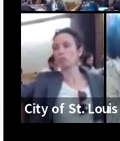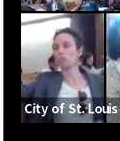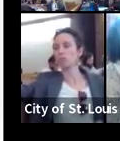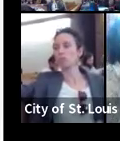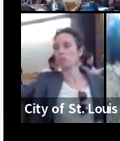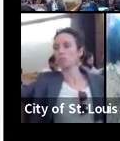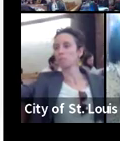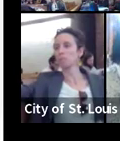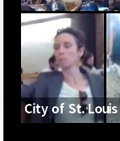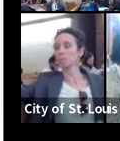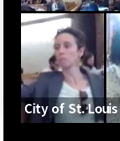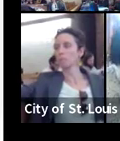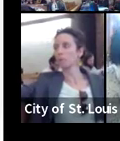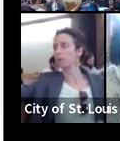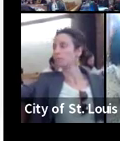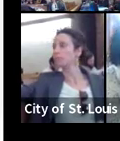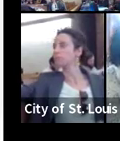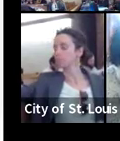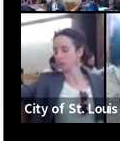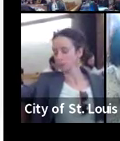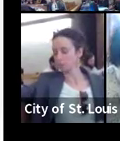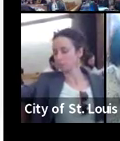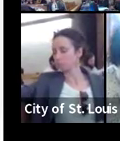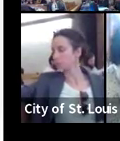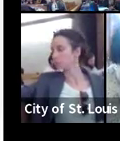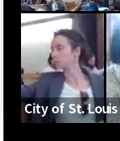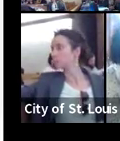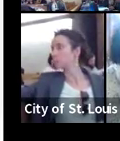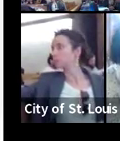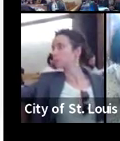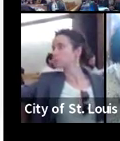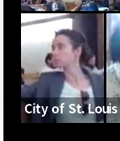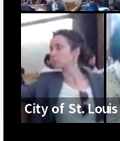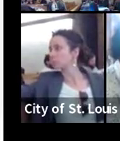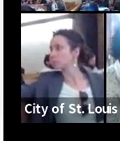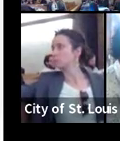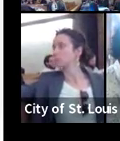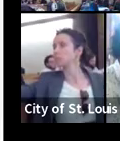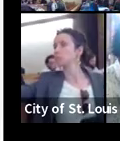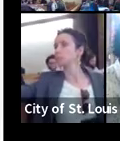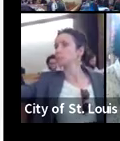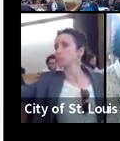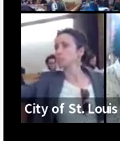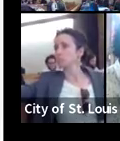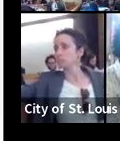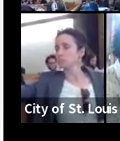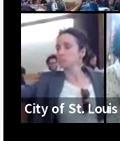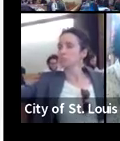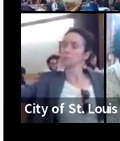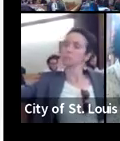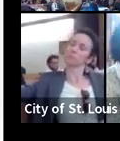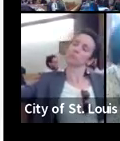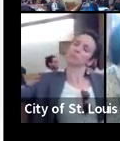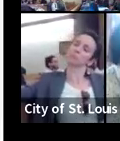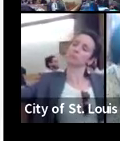process. As Hallie mentioned, through the growth strategy, the plan gives specific direction on a